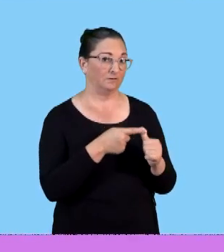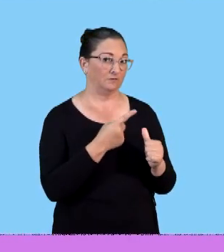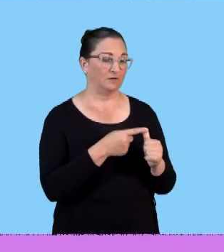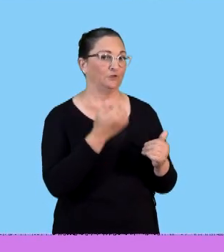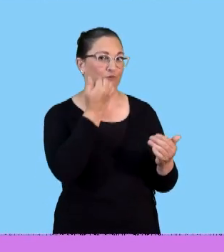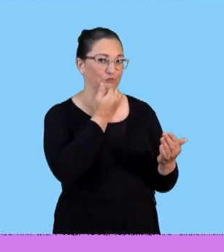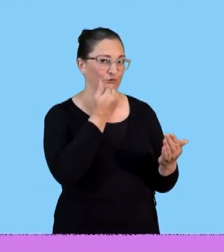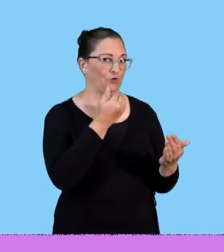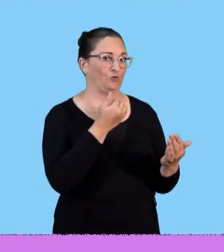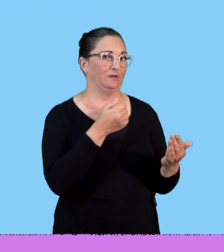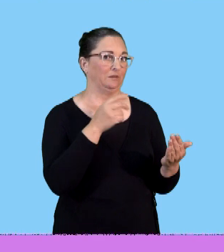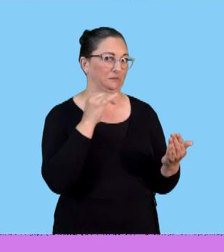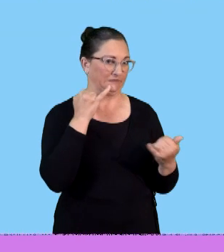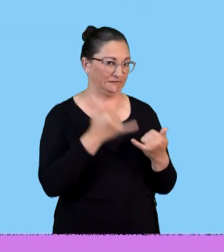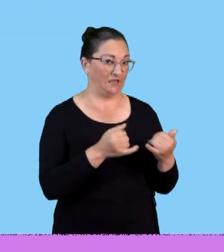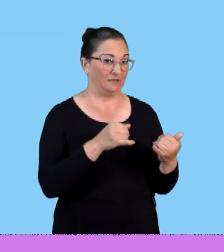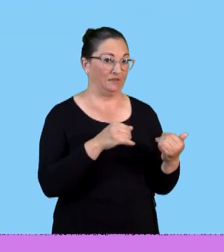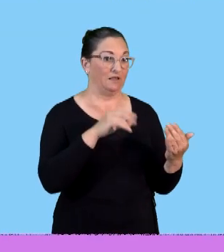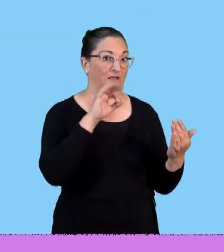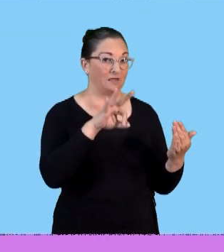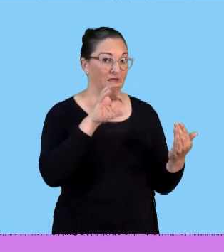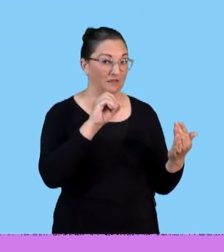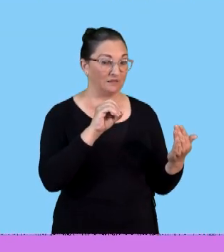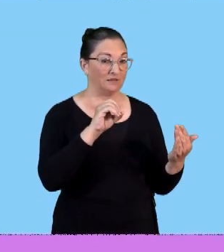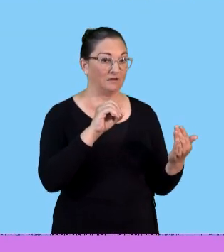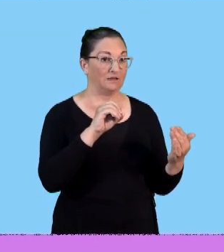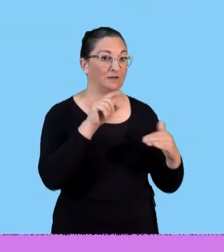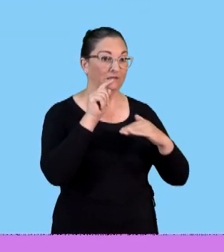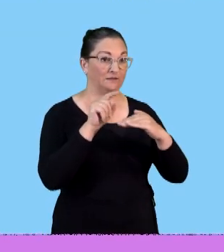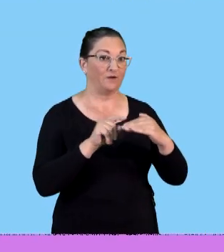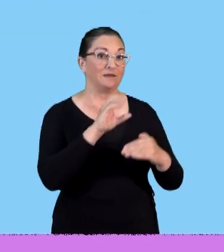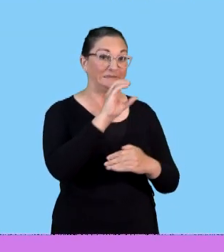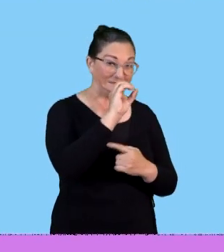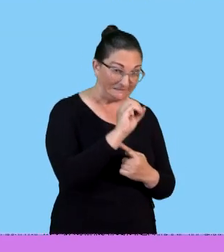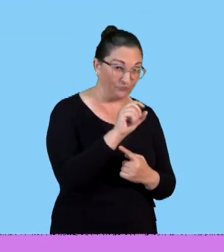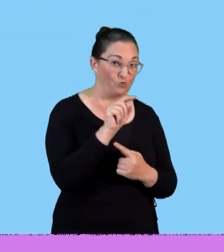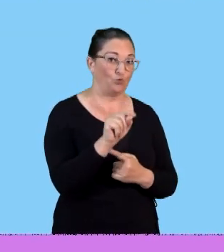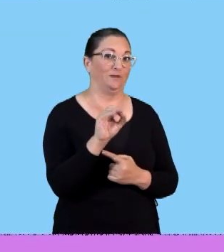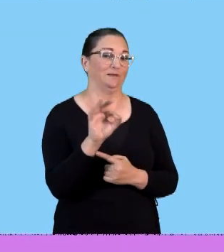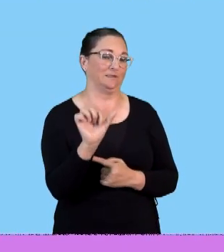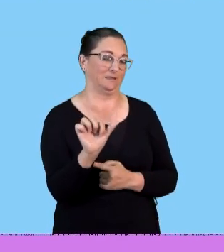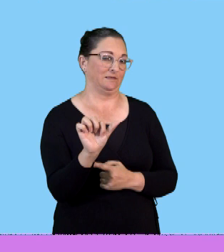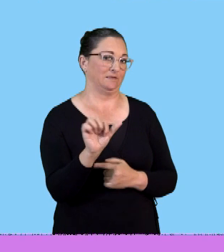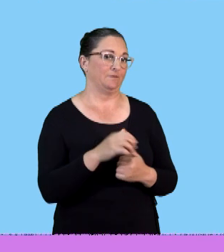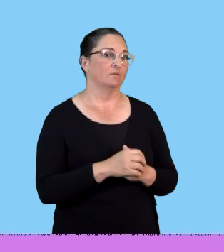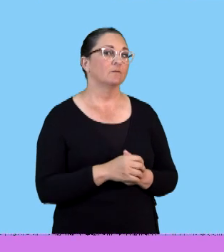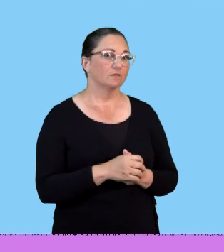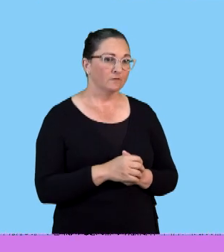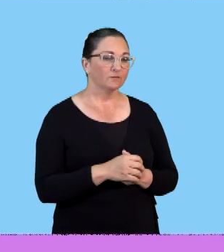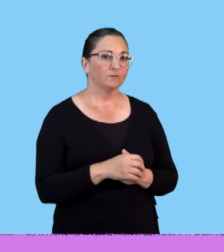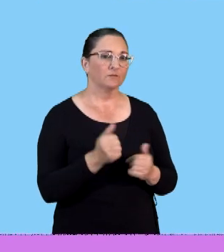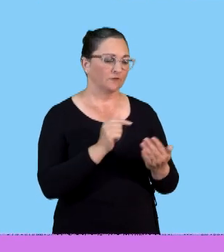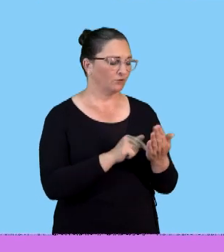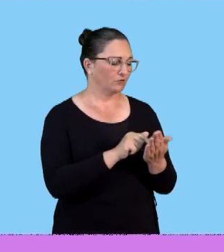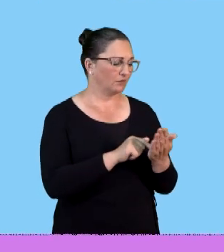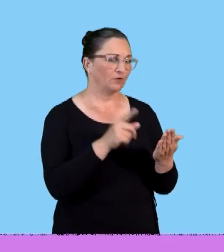Okay, so I made a mistake. It should be 30 divided by 0.36. Guys,